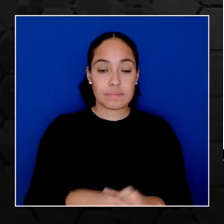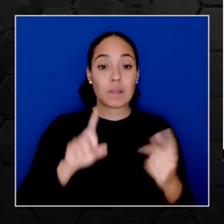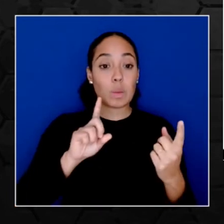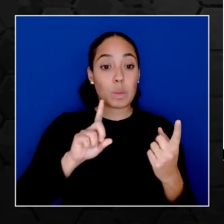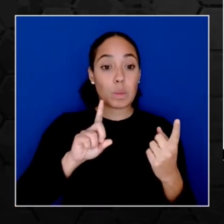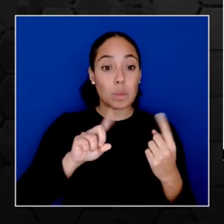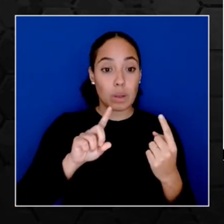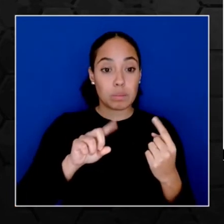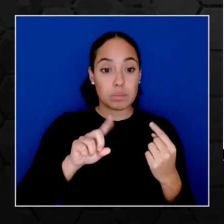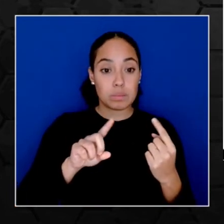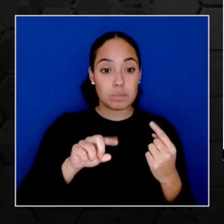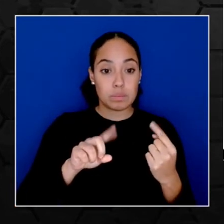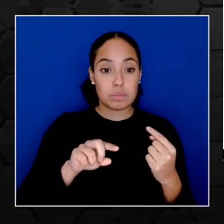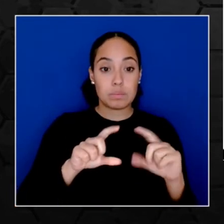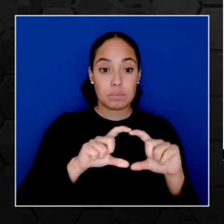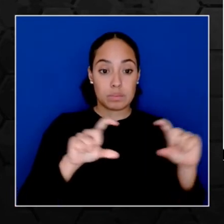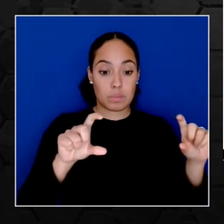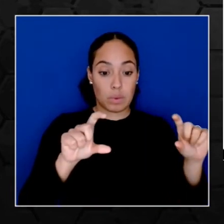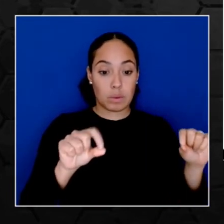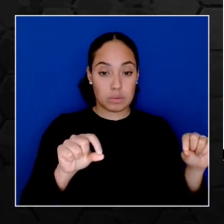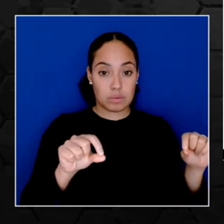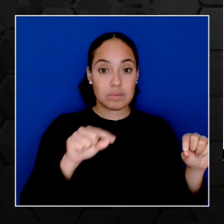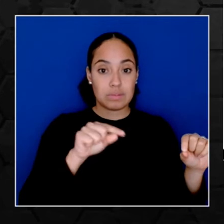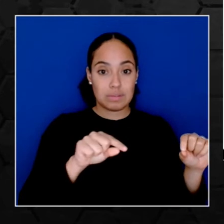input of the word temperature.